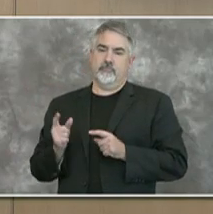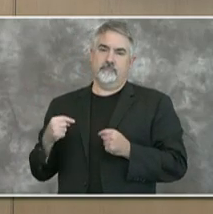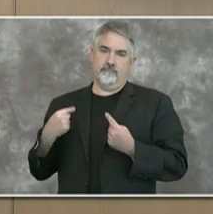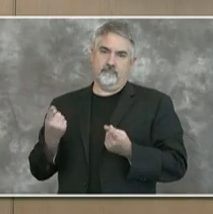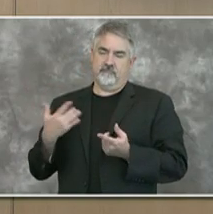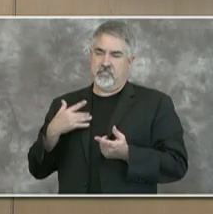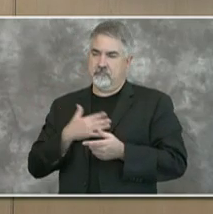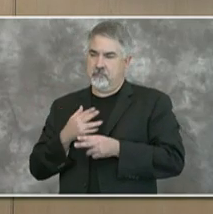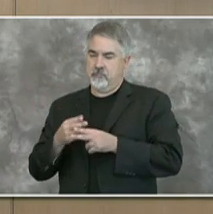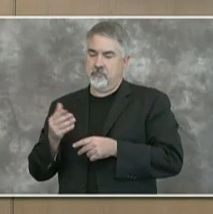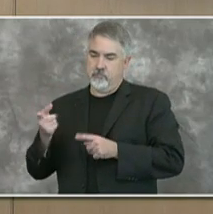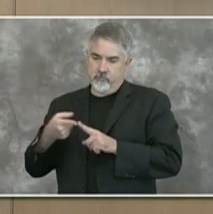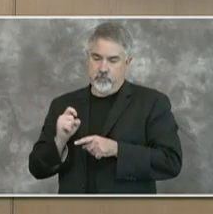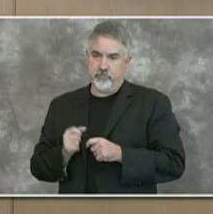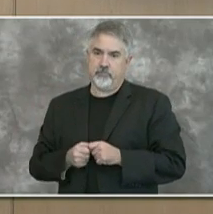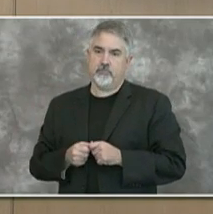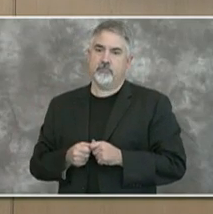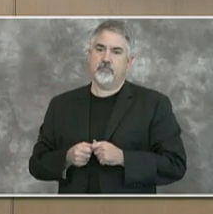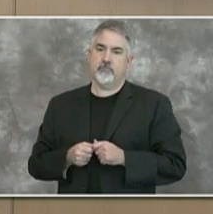question. Let's go to the first question.